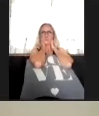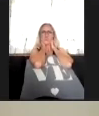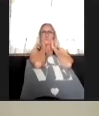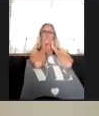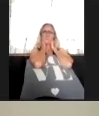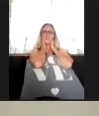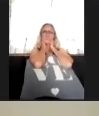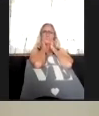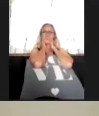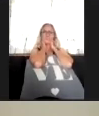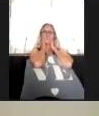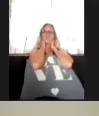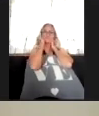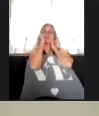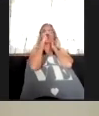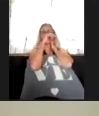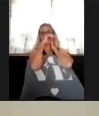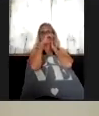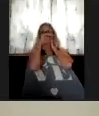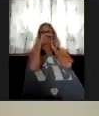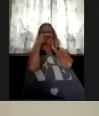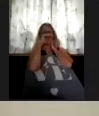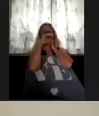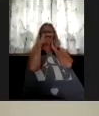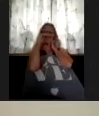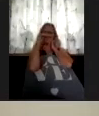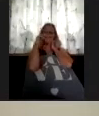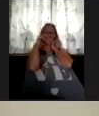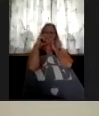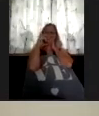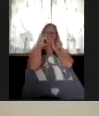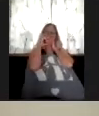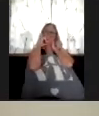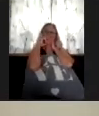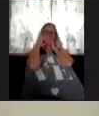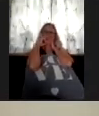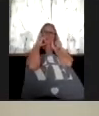So this single verse, my dear brothers and sisters,